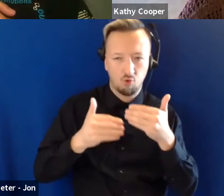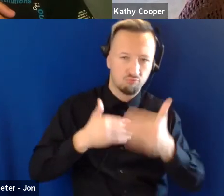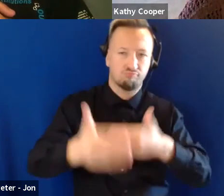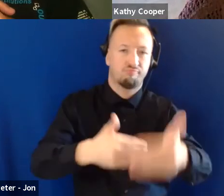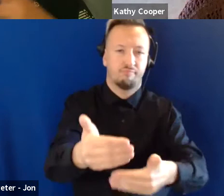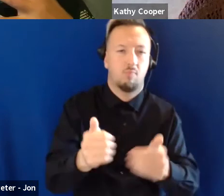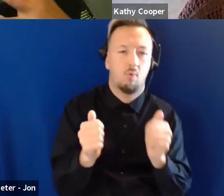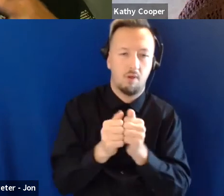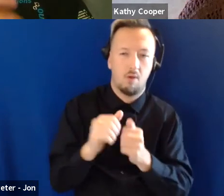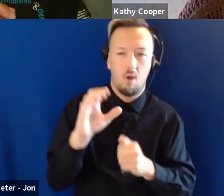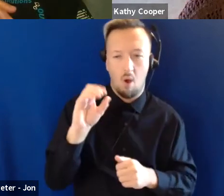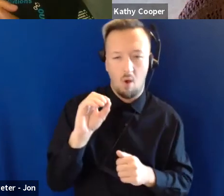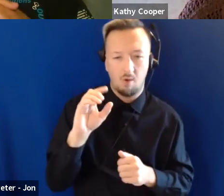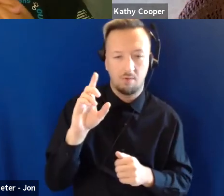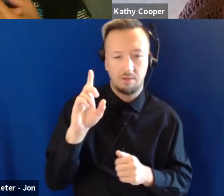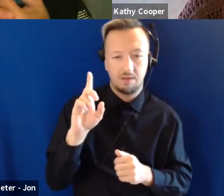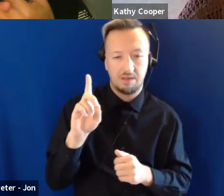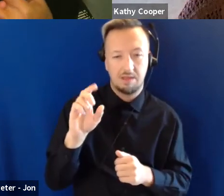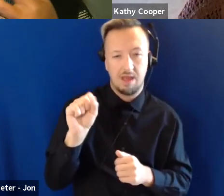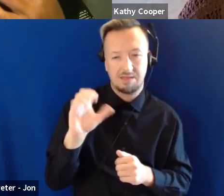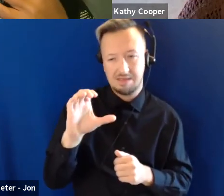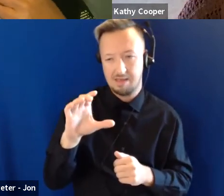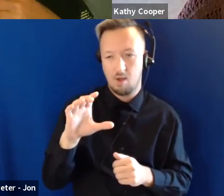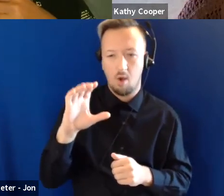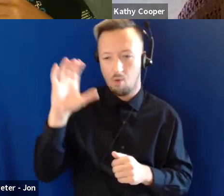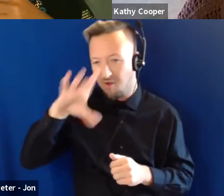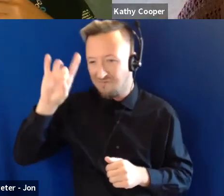our DSE and find some funds for those centers.